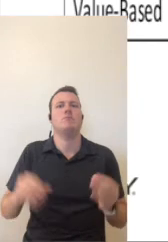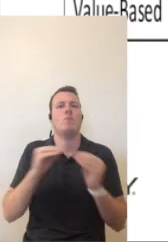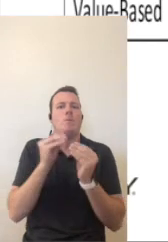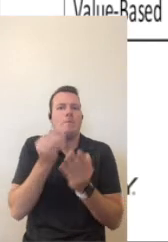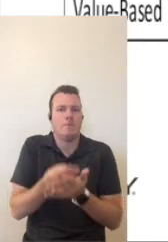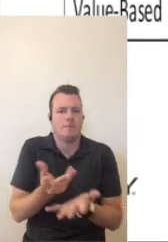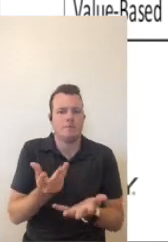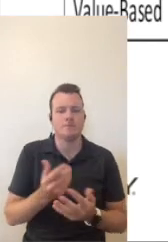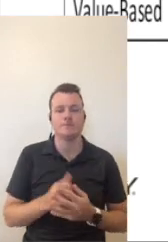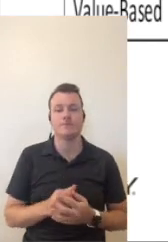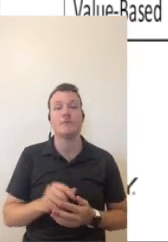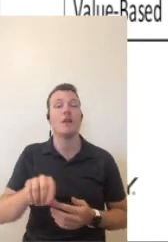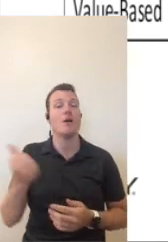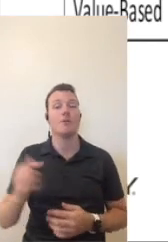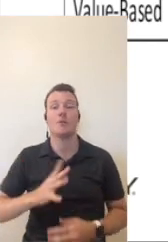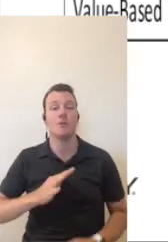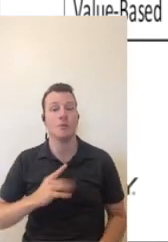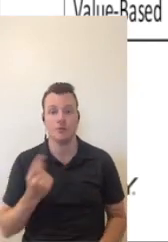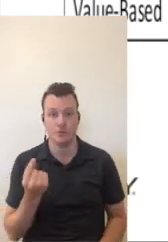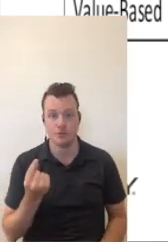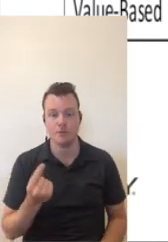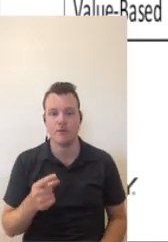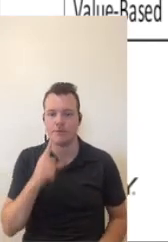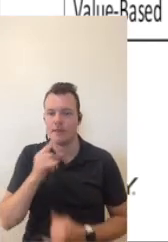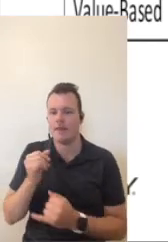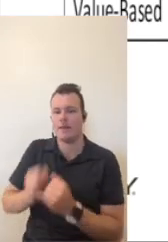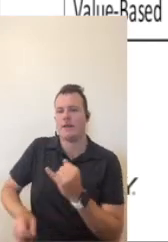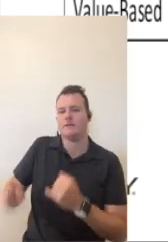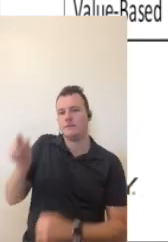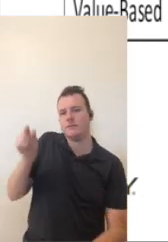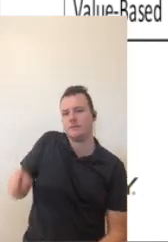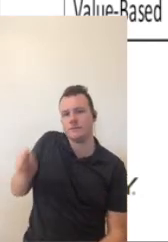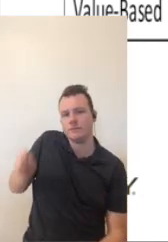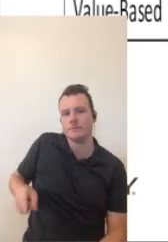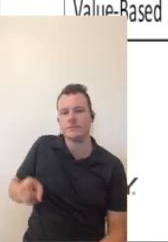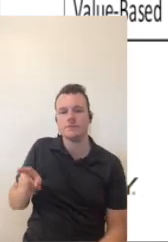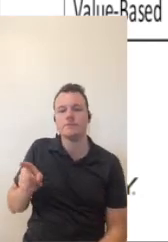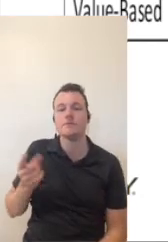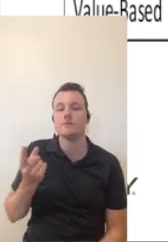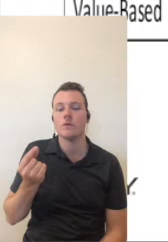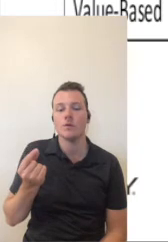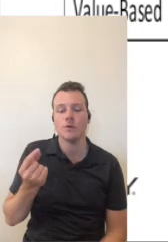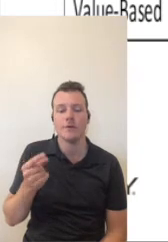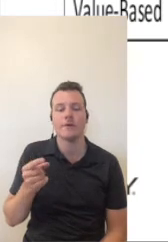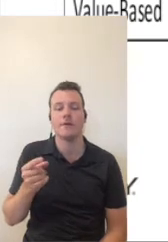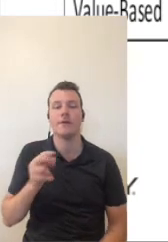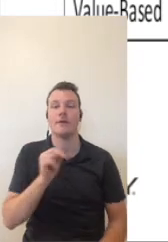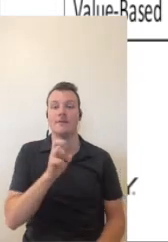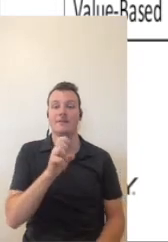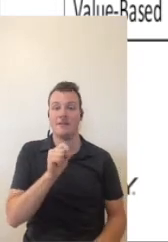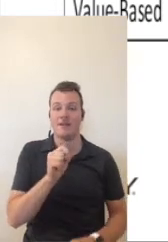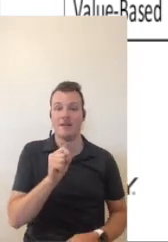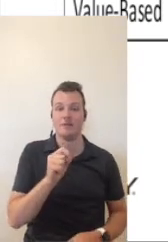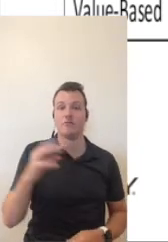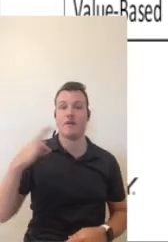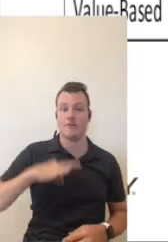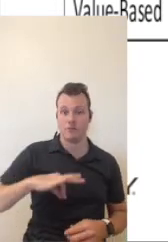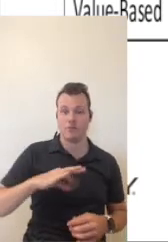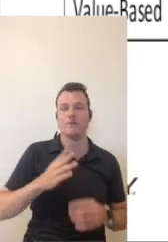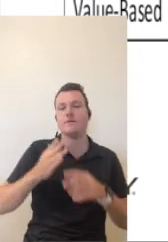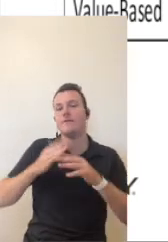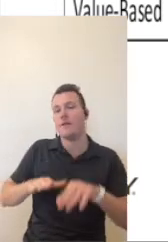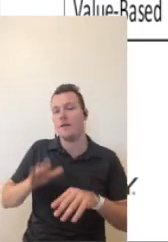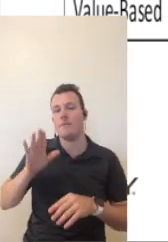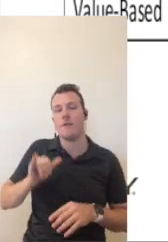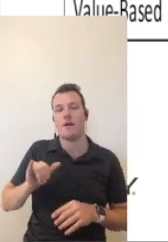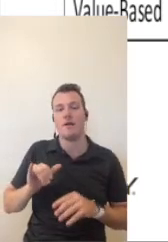much higher, okay? So I'm making more money. Here's the other cool thing that you can do, and it's the very last column.